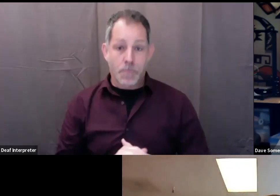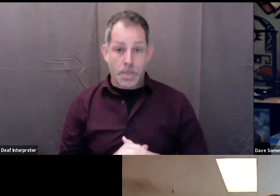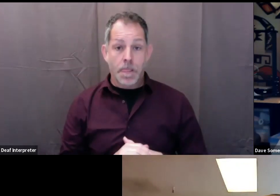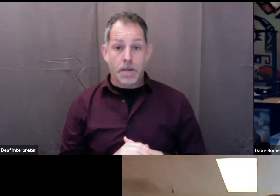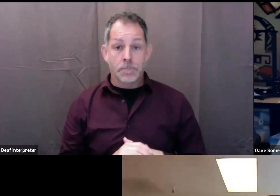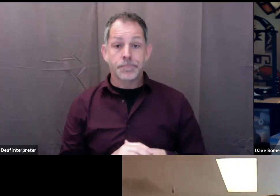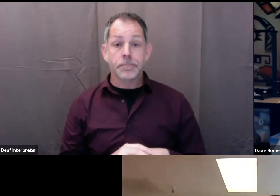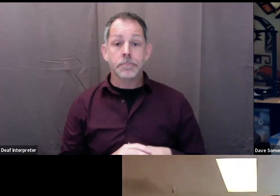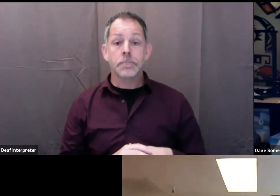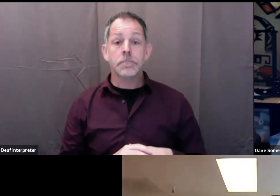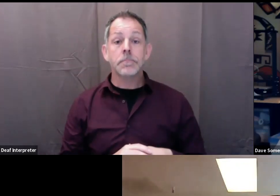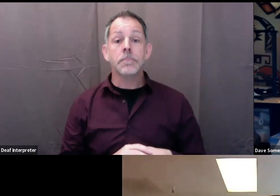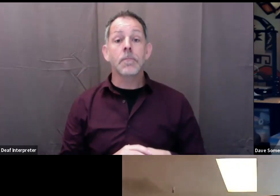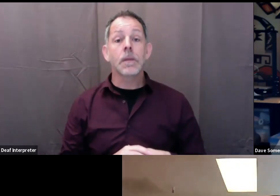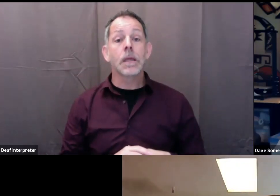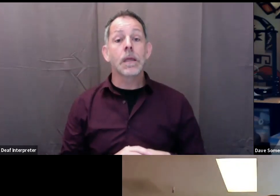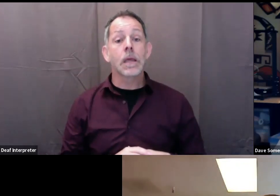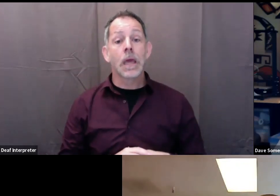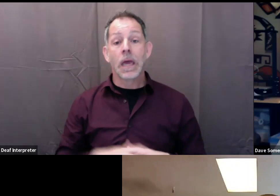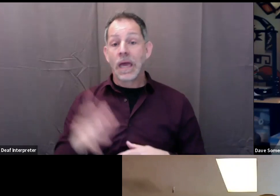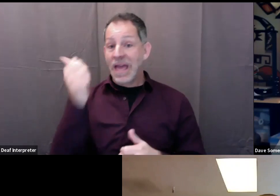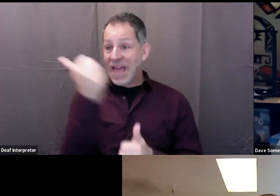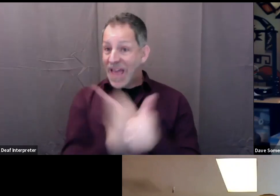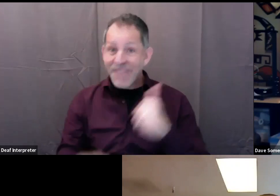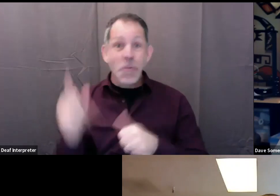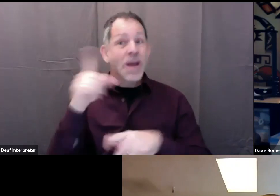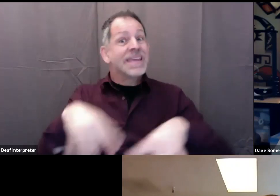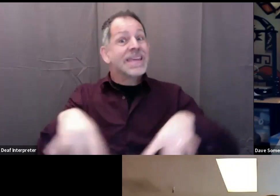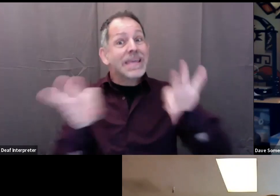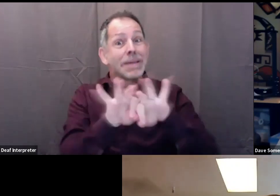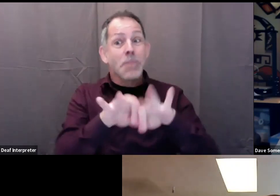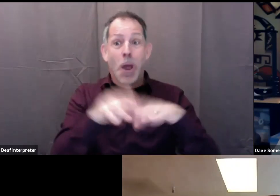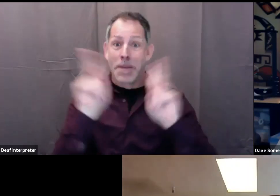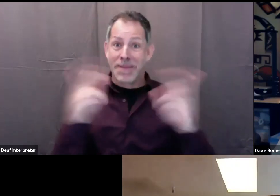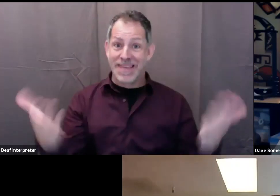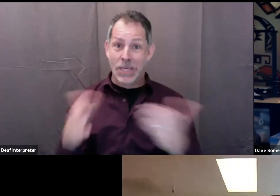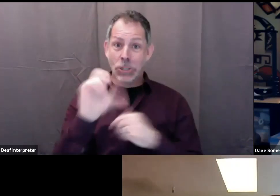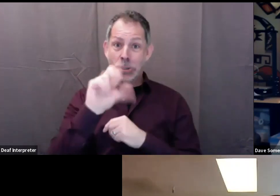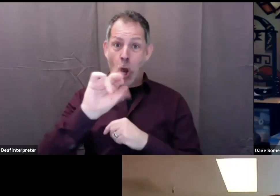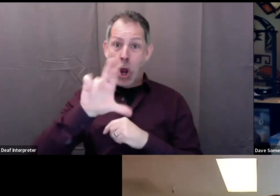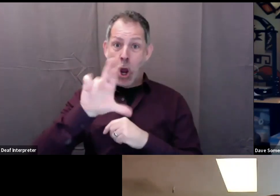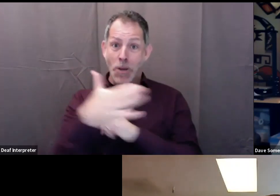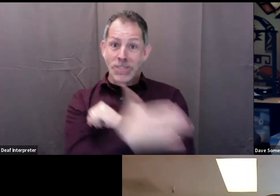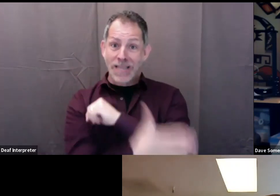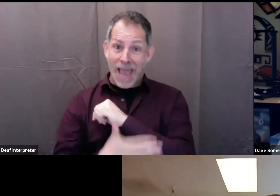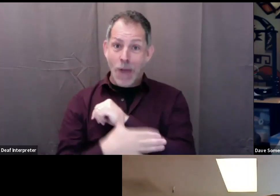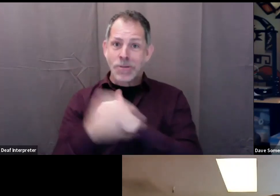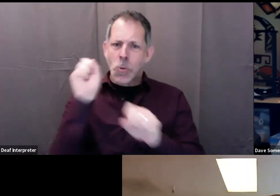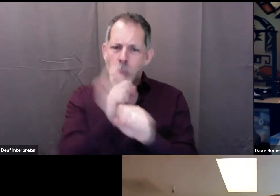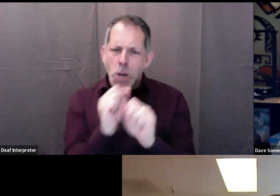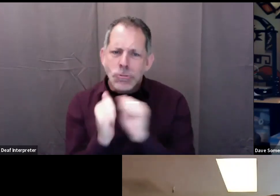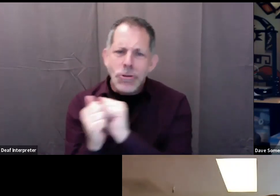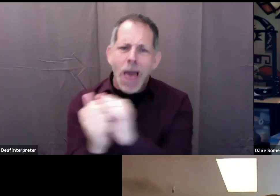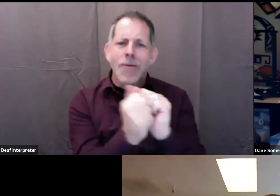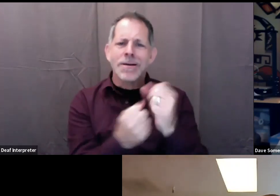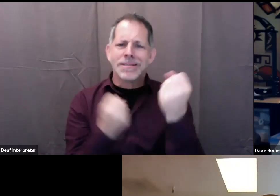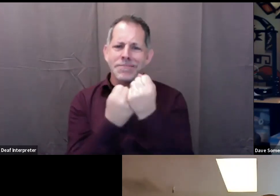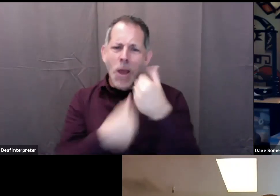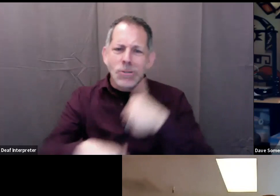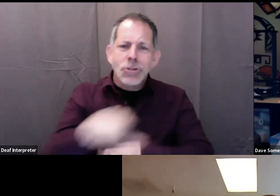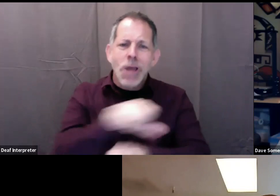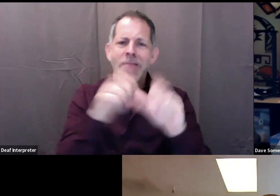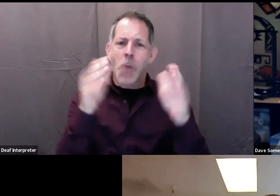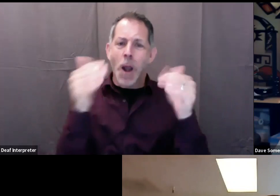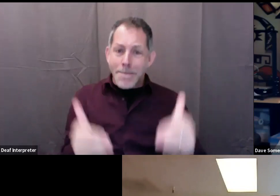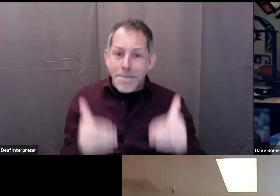to move ahead to phase 3 and 4 and beyond. And but we're definitely not going to be in phase 3 by the July 4